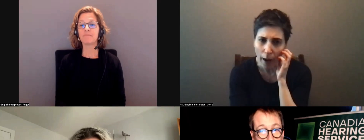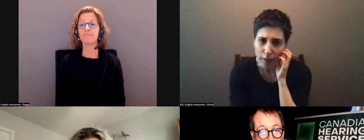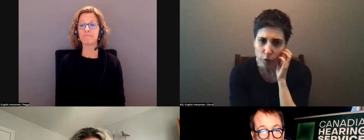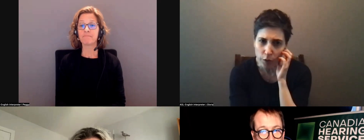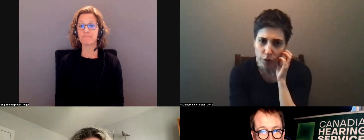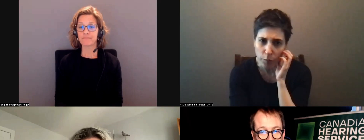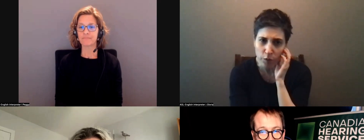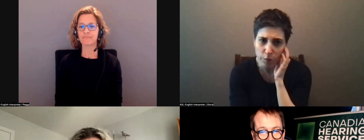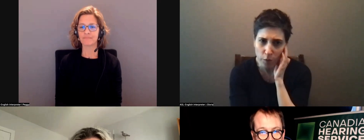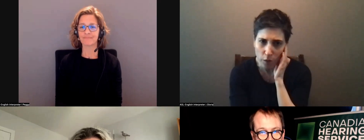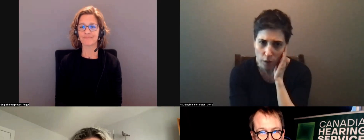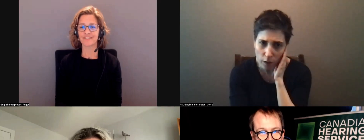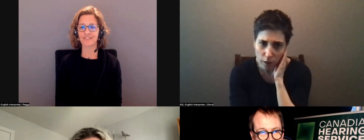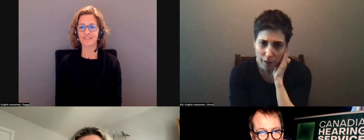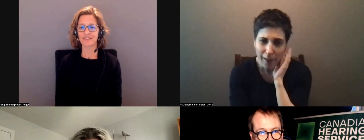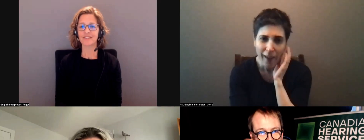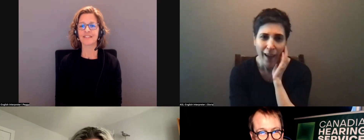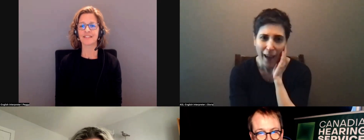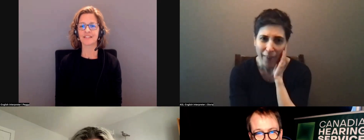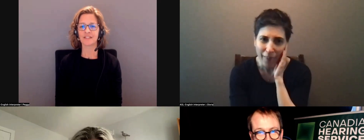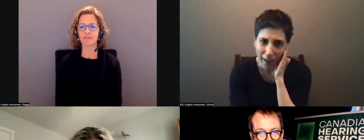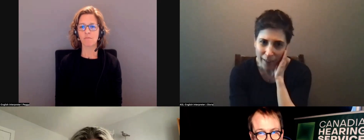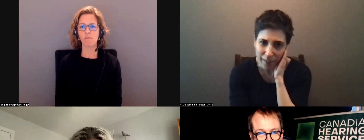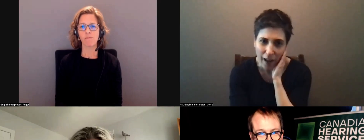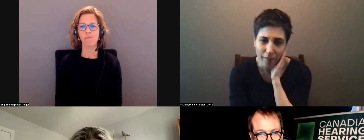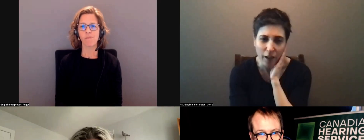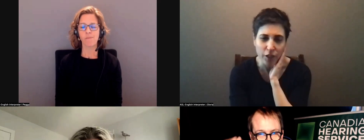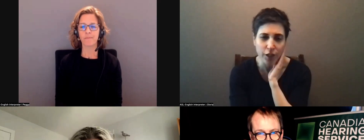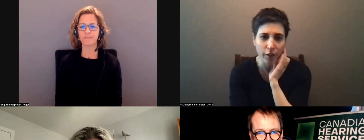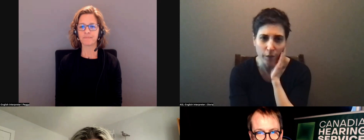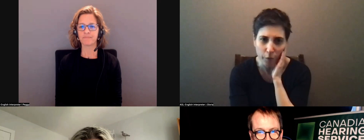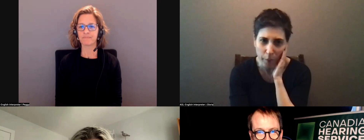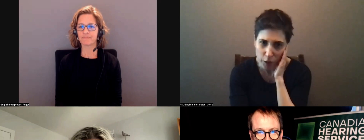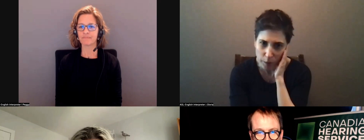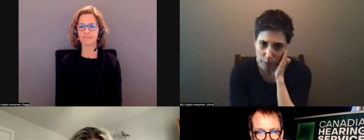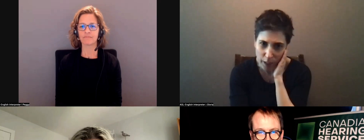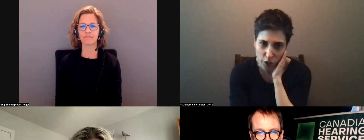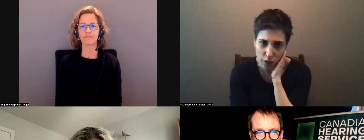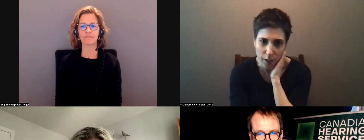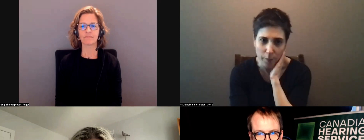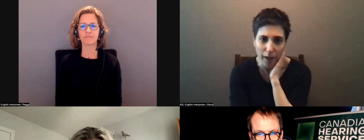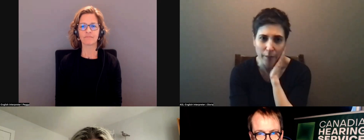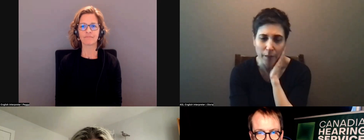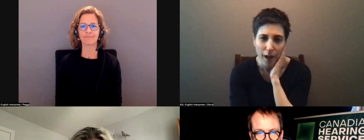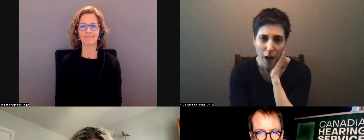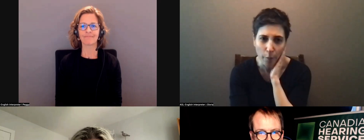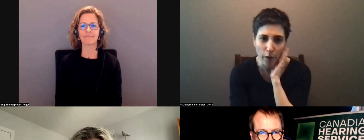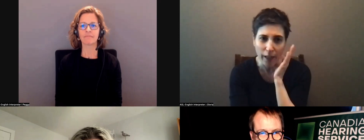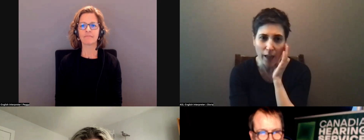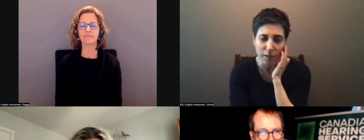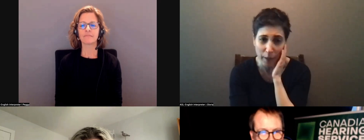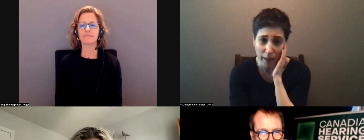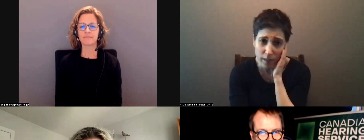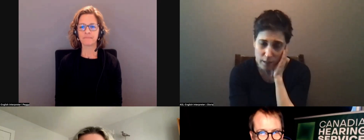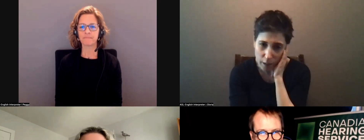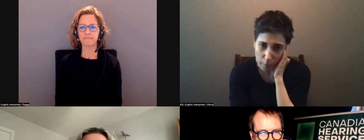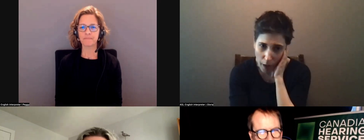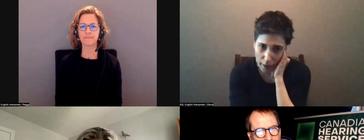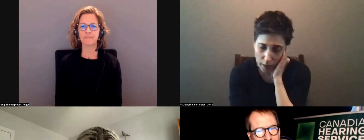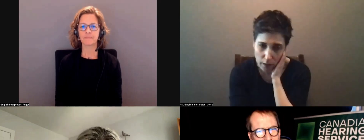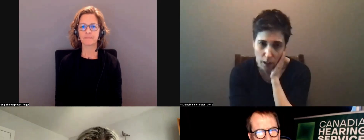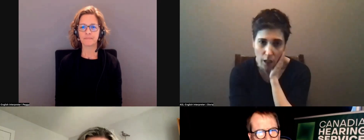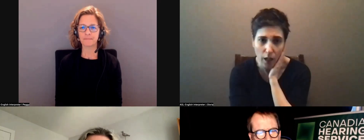So my storage is almost full, and then I've got to share the information potentially, but I'm running out of space